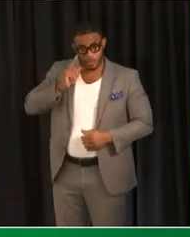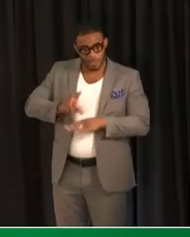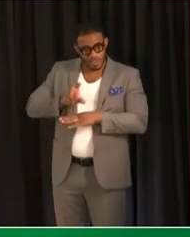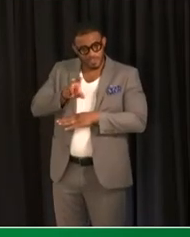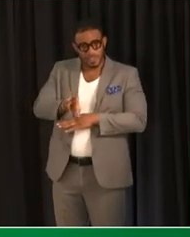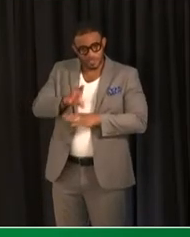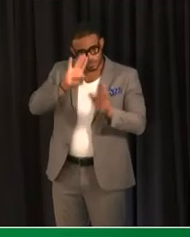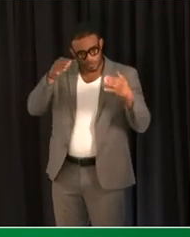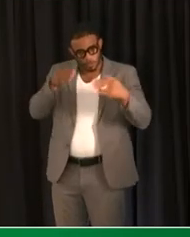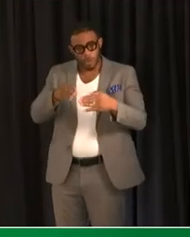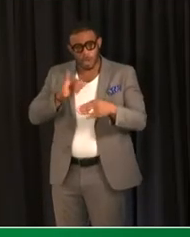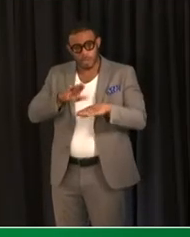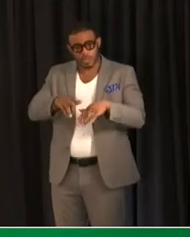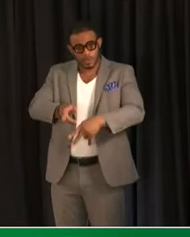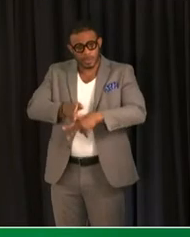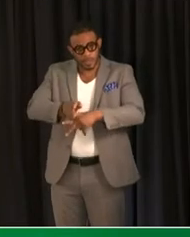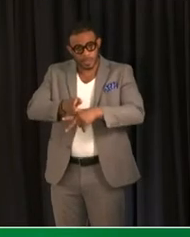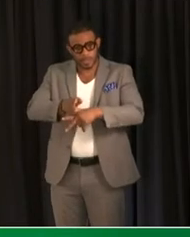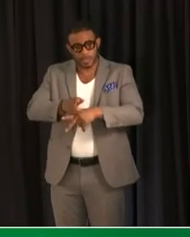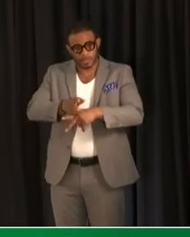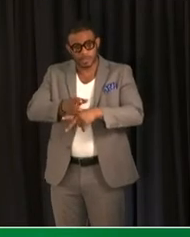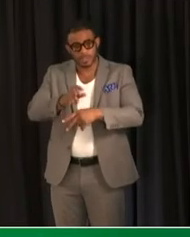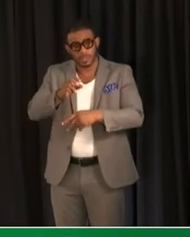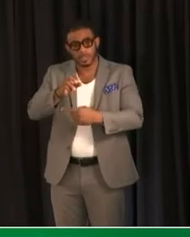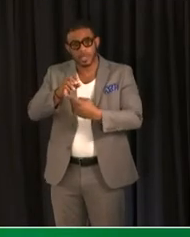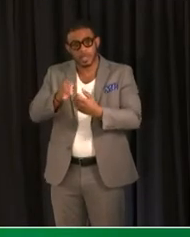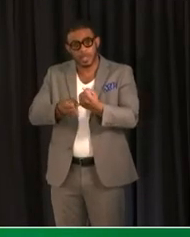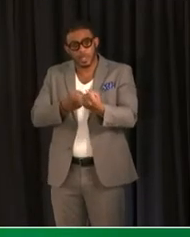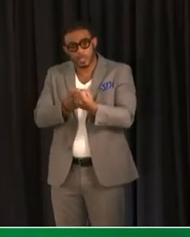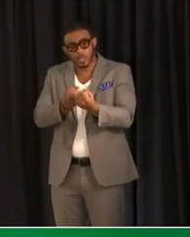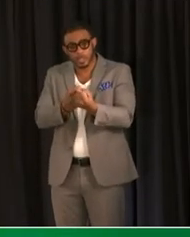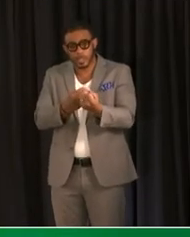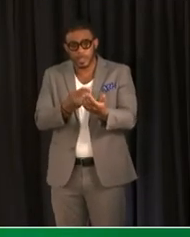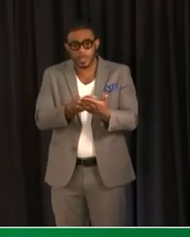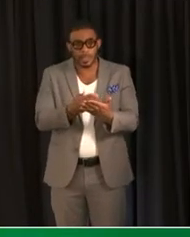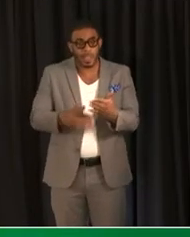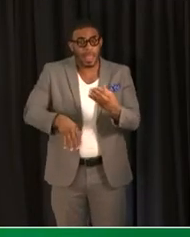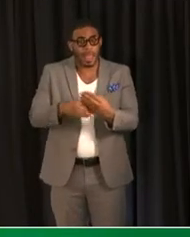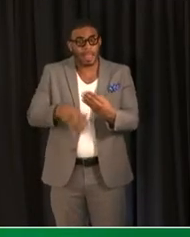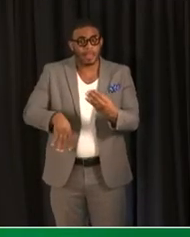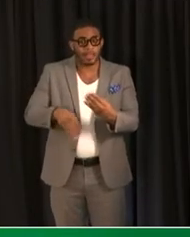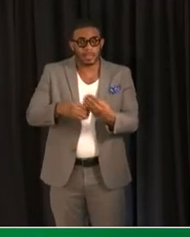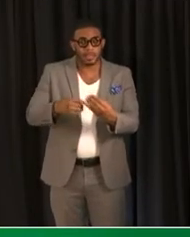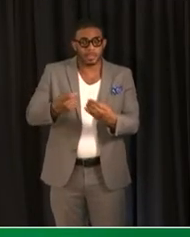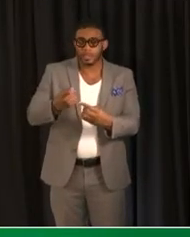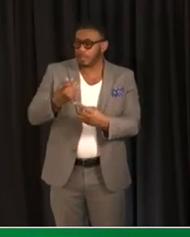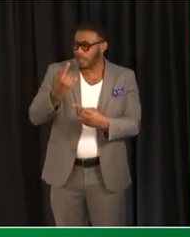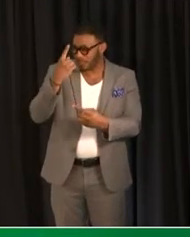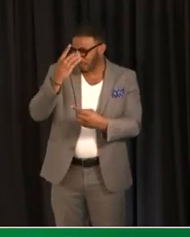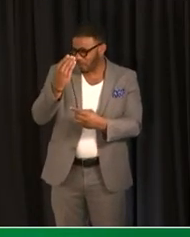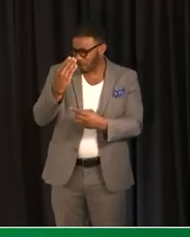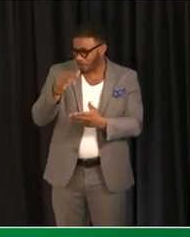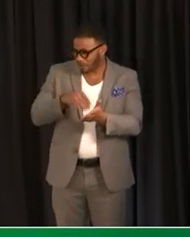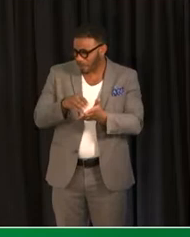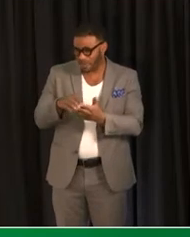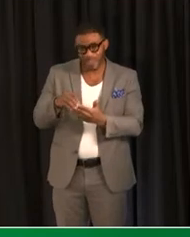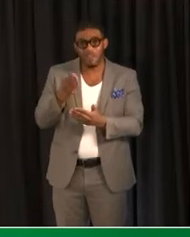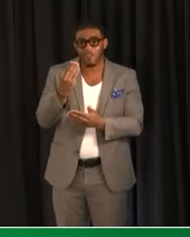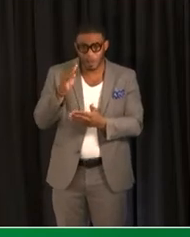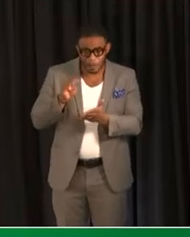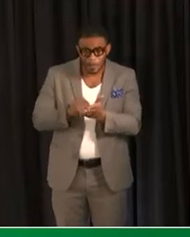mayor for investing in our childcare subsidies and assistance and adding that additional was it $14